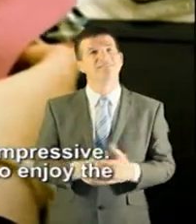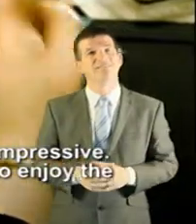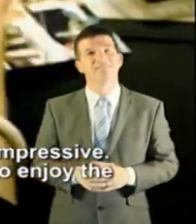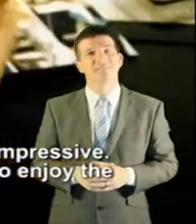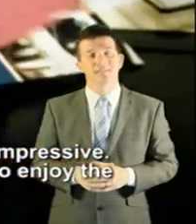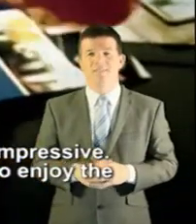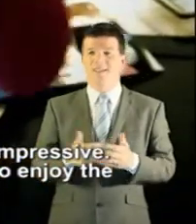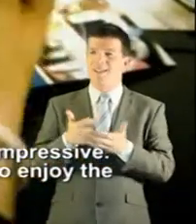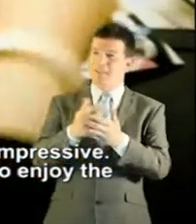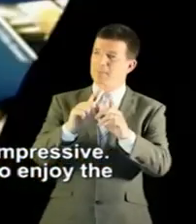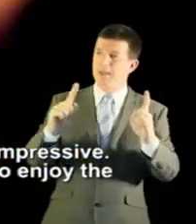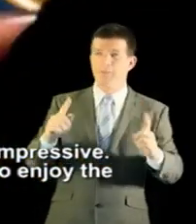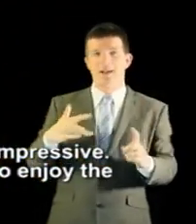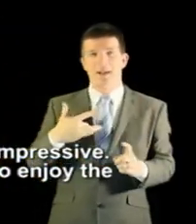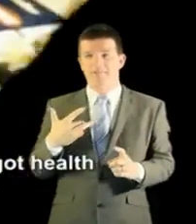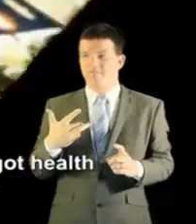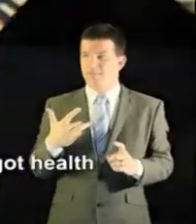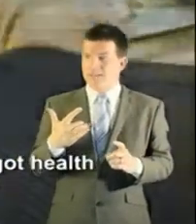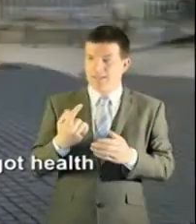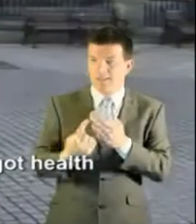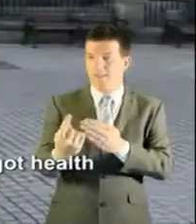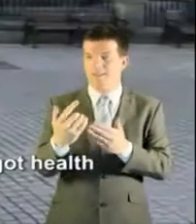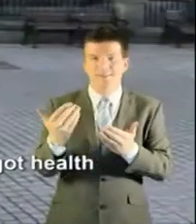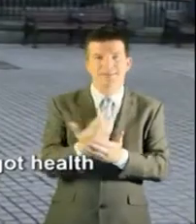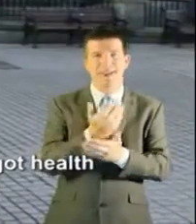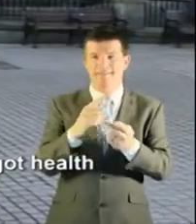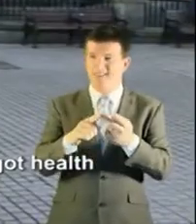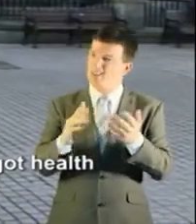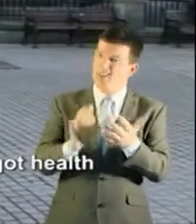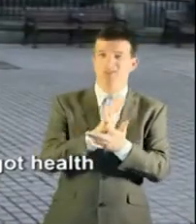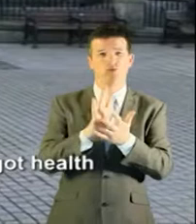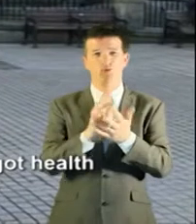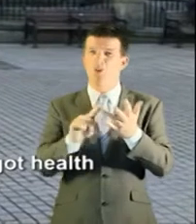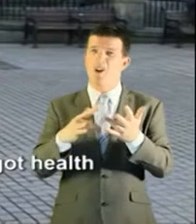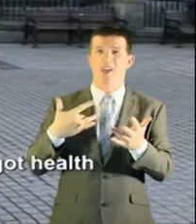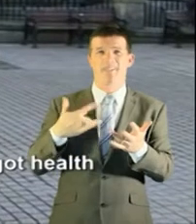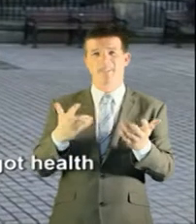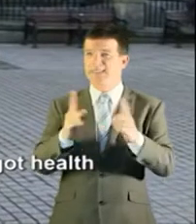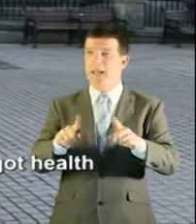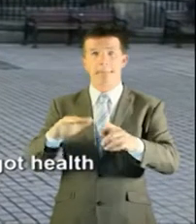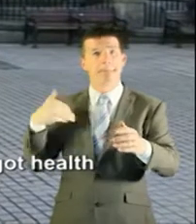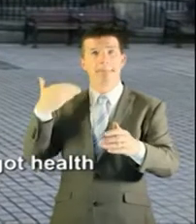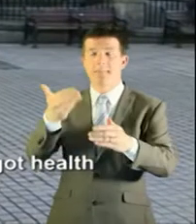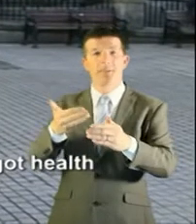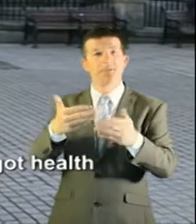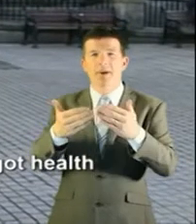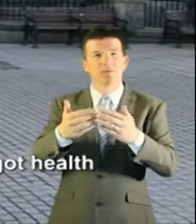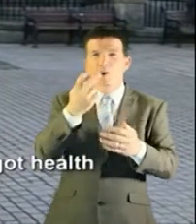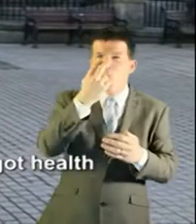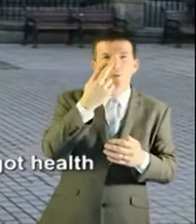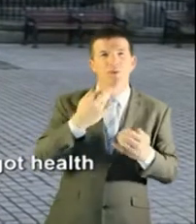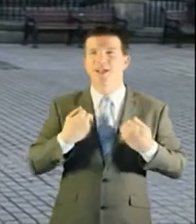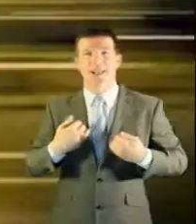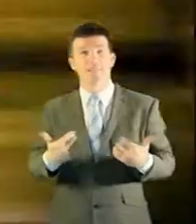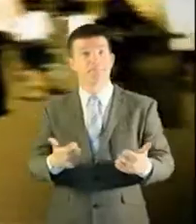live safely, independently, and enjoy the lifestyles they've always had, even if they've got health challenges or are simply getting that little